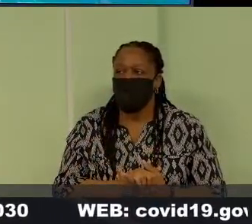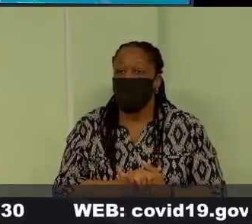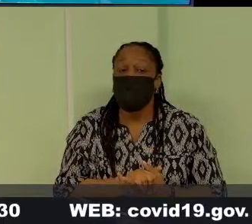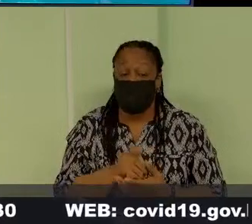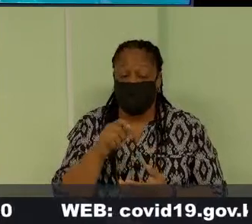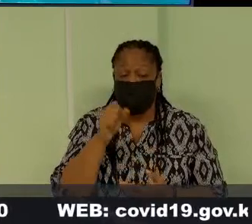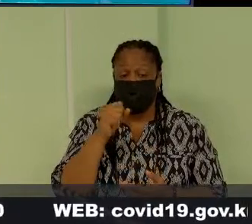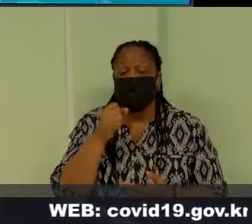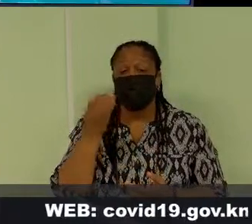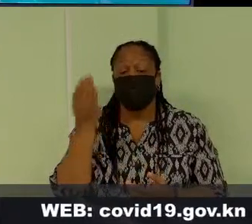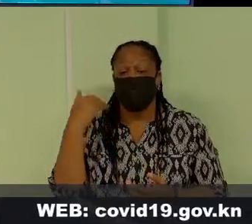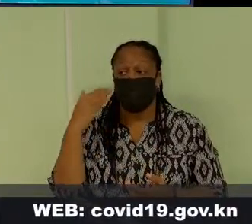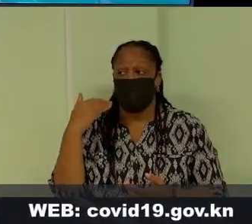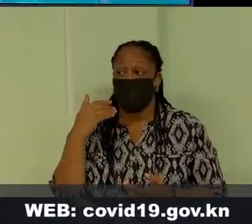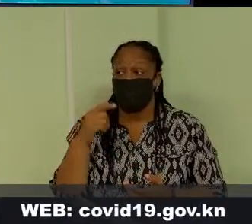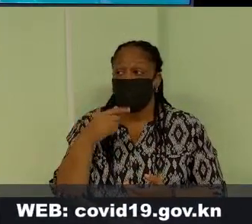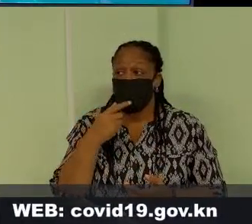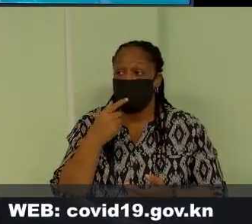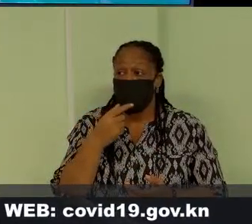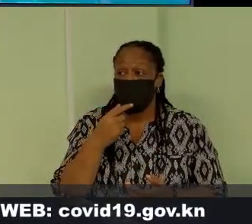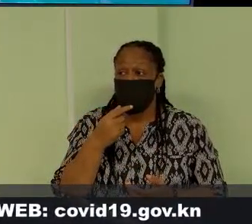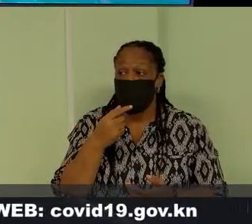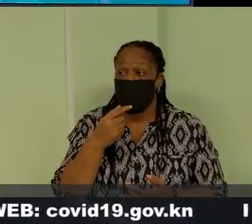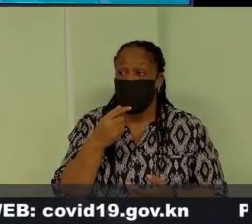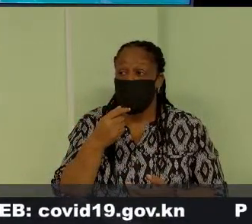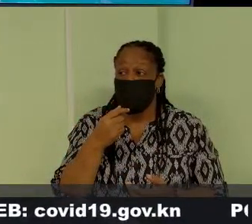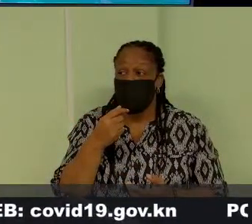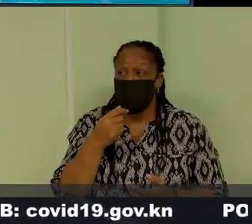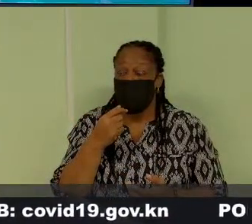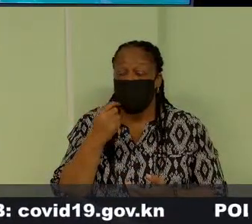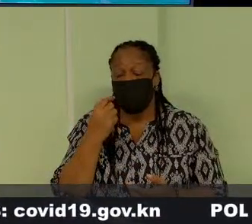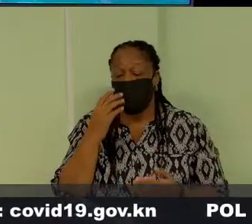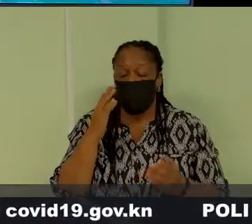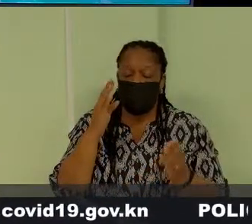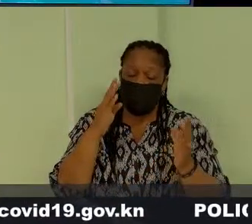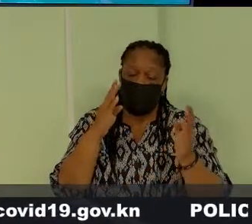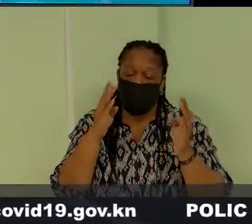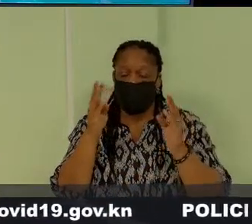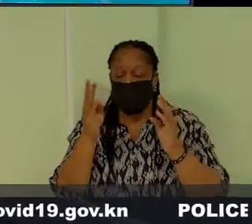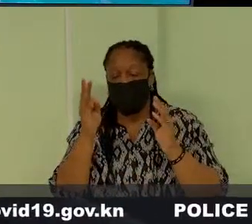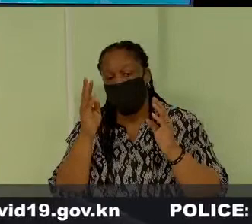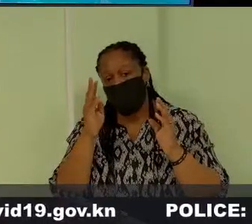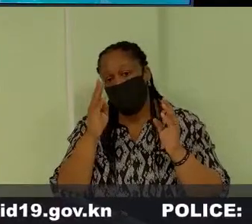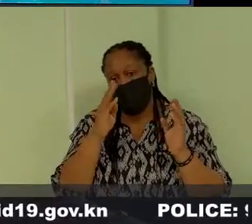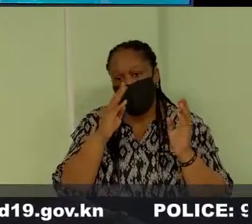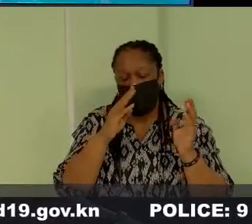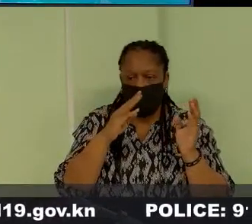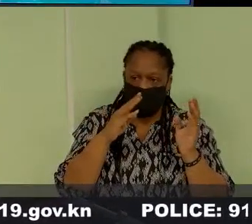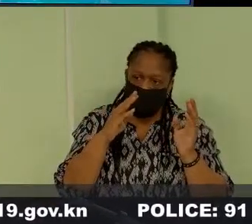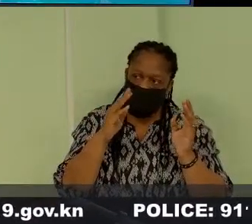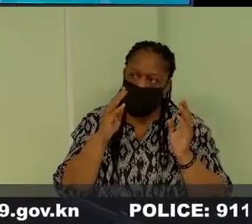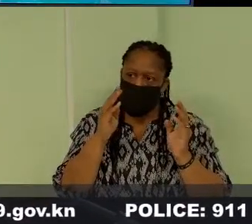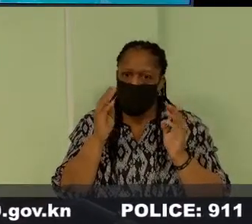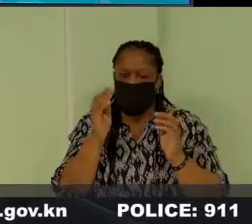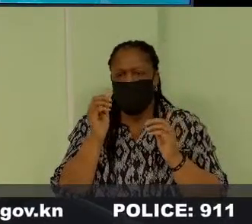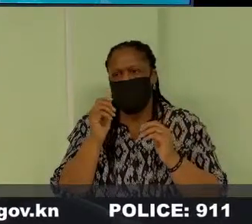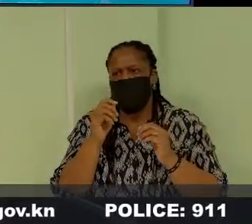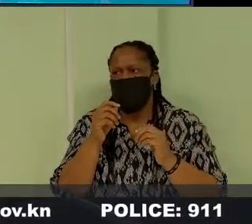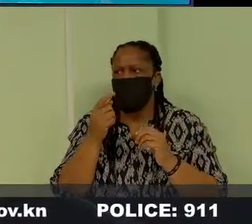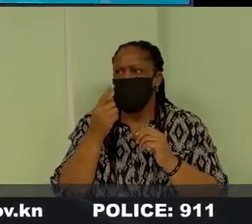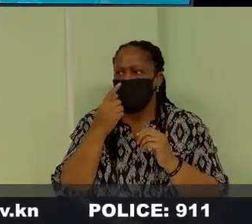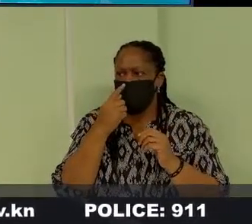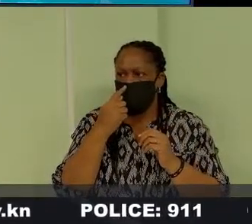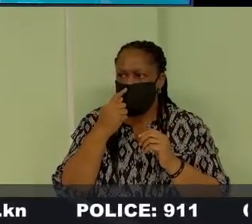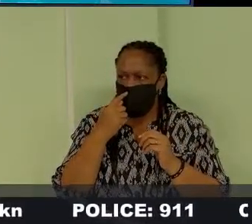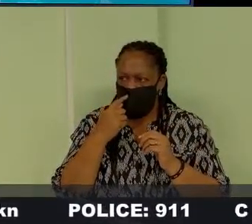and sometime after she started to experience some lightheadedness, fever, dizziness, and some clear fluid running from the nose. But this was